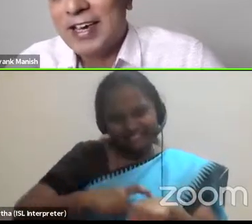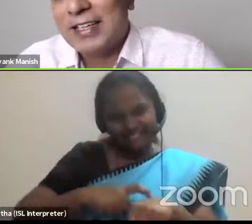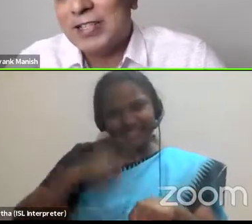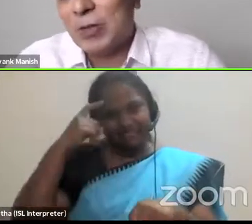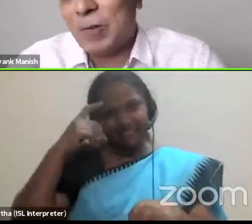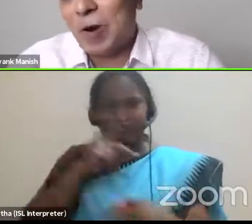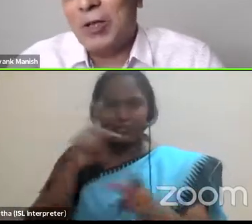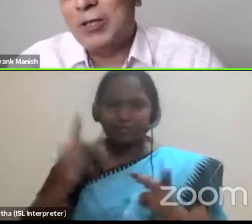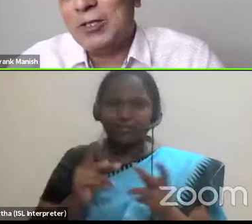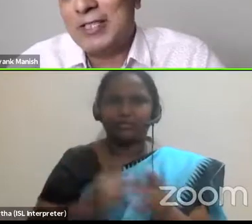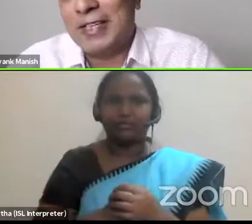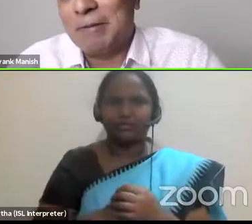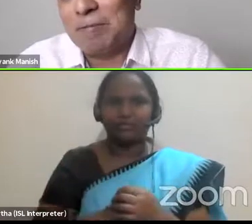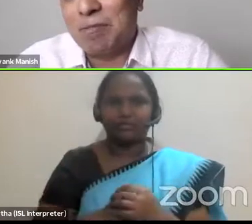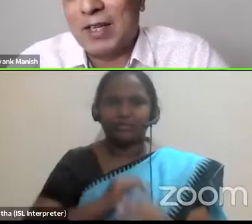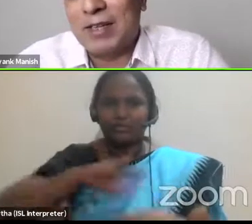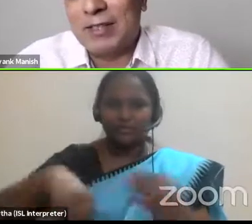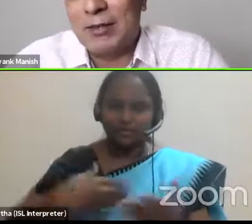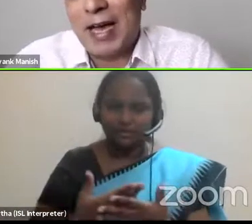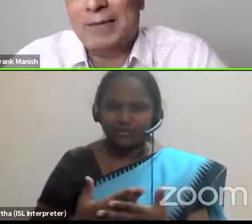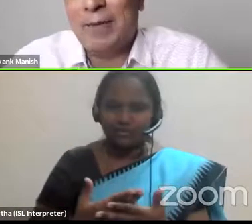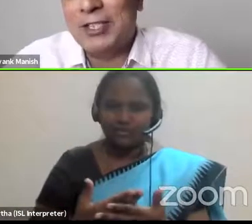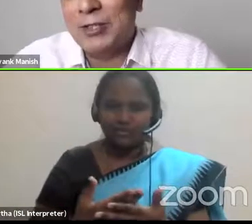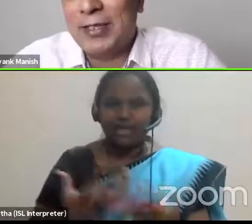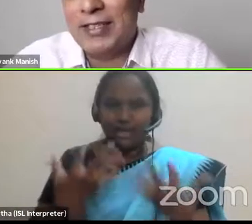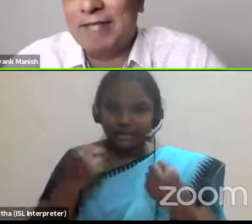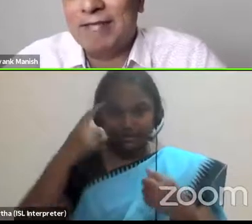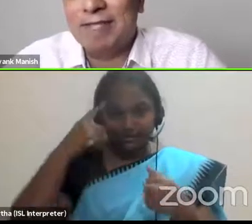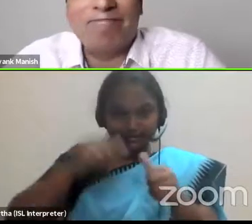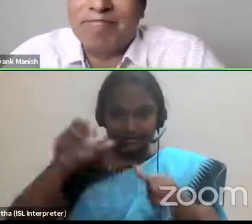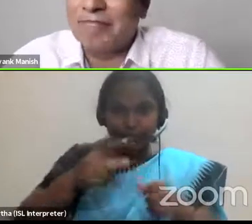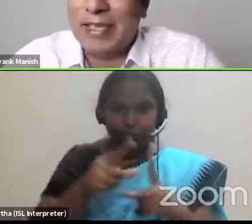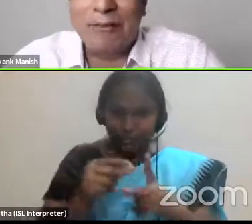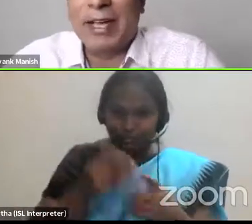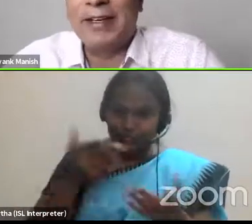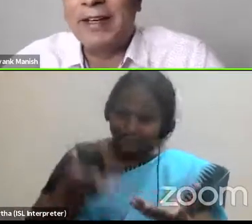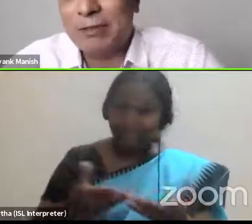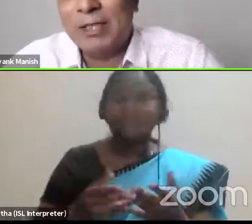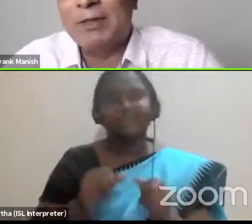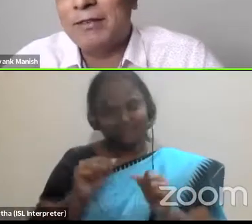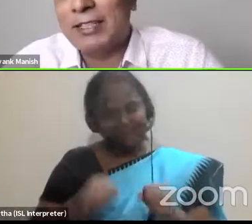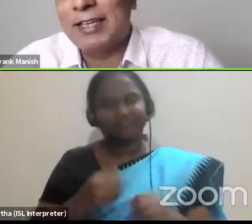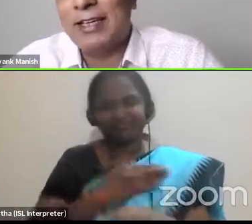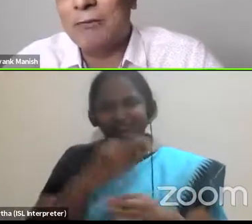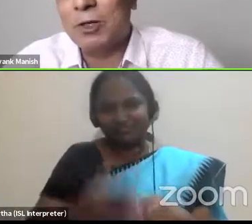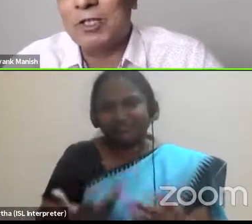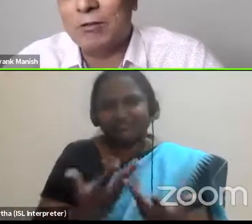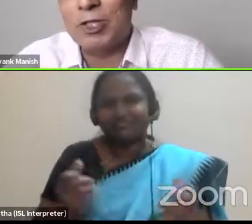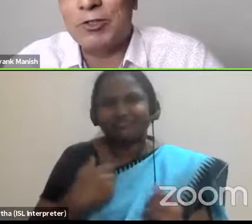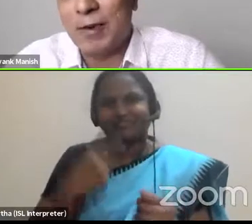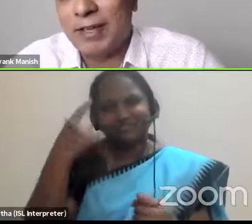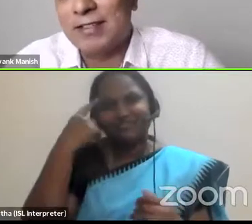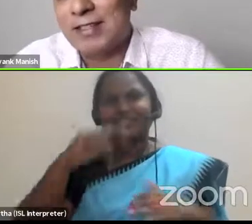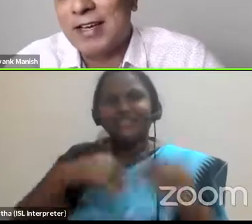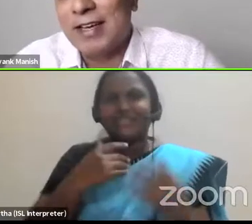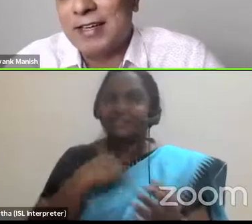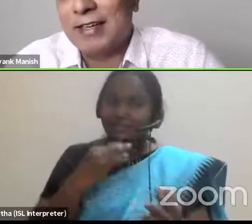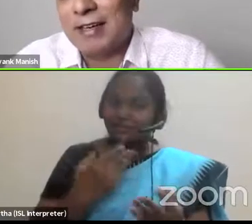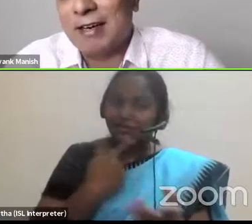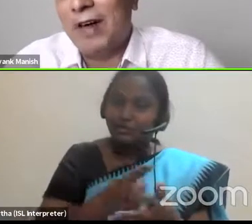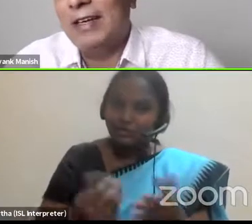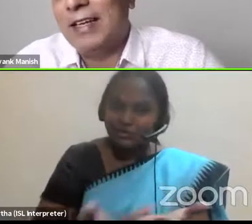perfect. So all those aspects to it, and yeah, we ended up with something which I think was